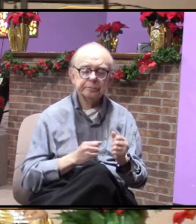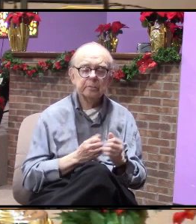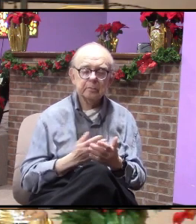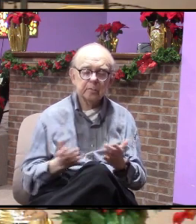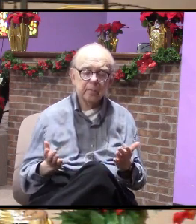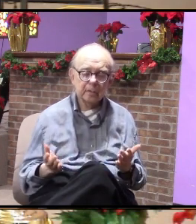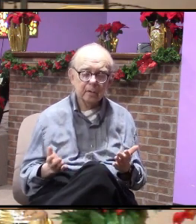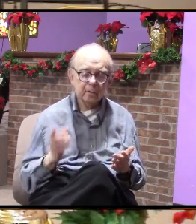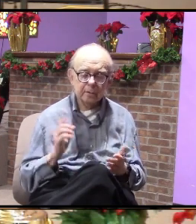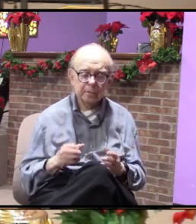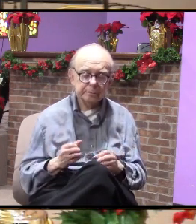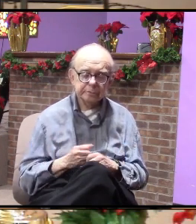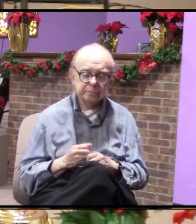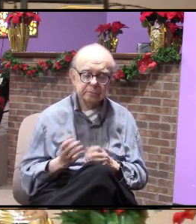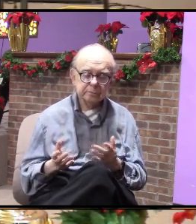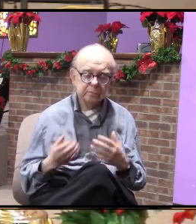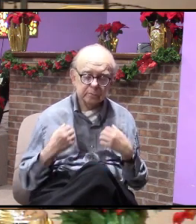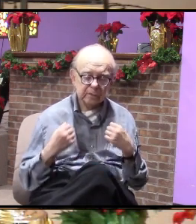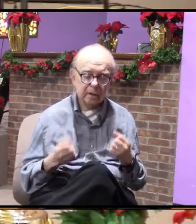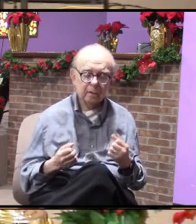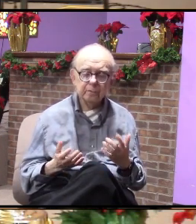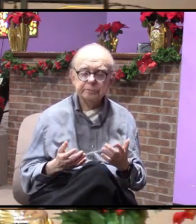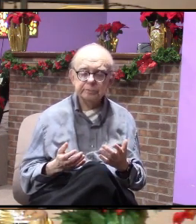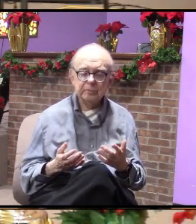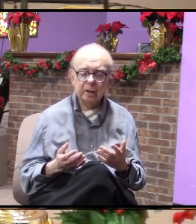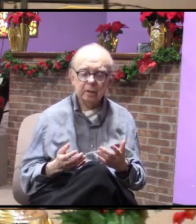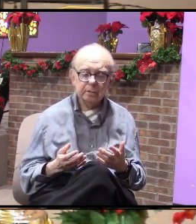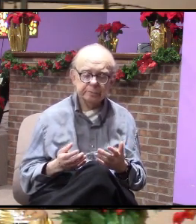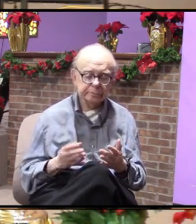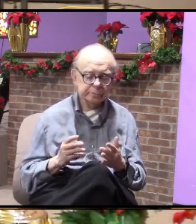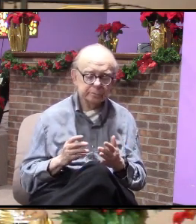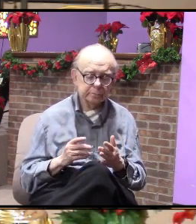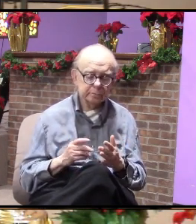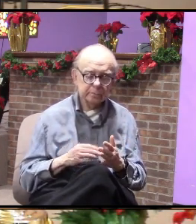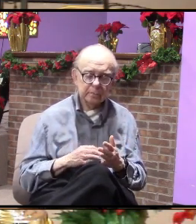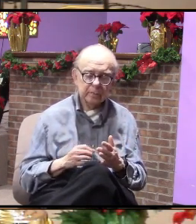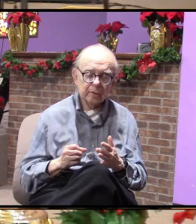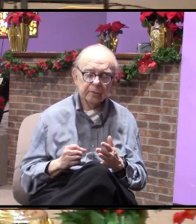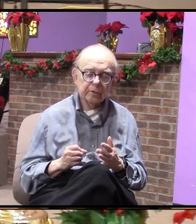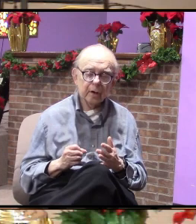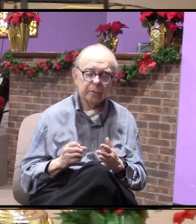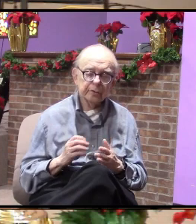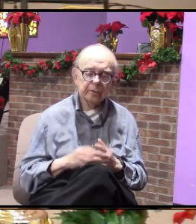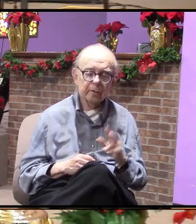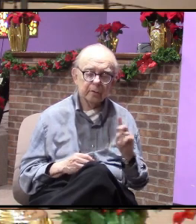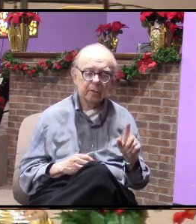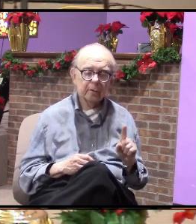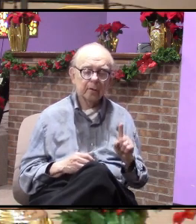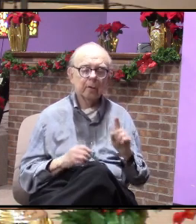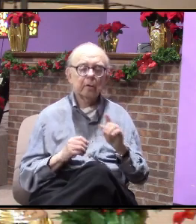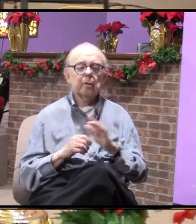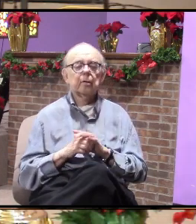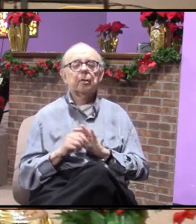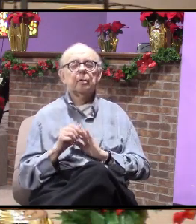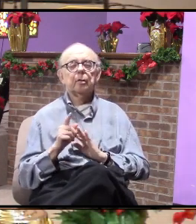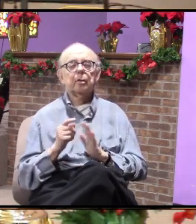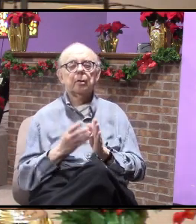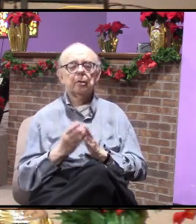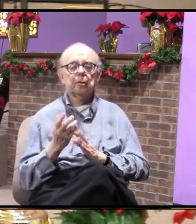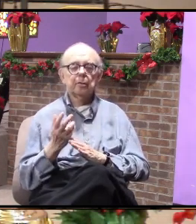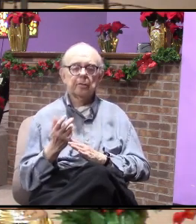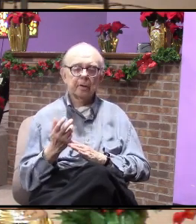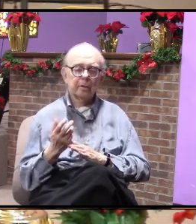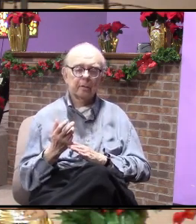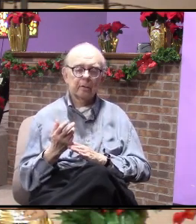steps. I've got to get this energy that is there. And in Psalms chapter 1, verses 1 through 3, and we're getting